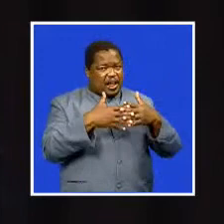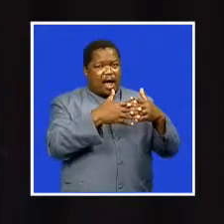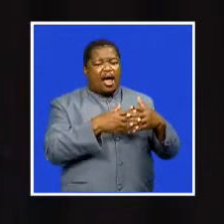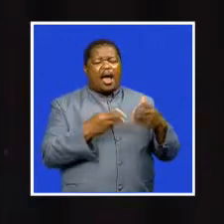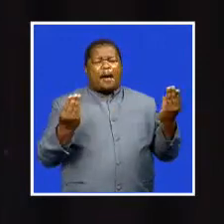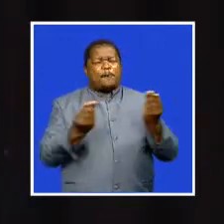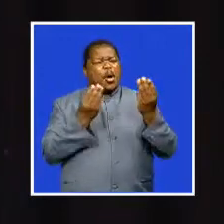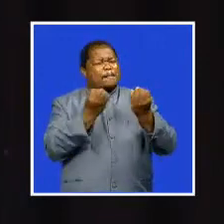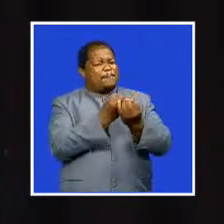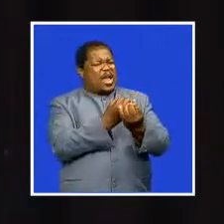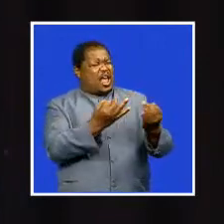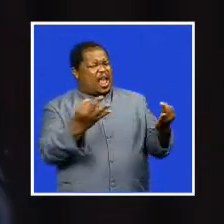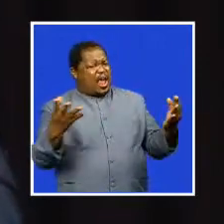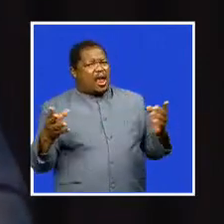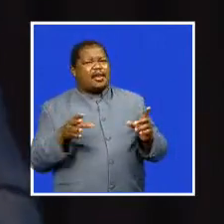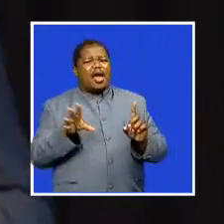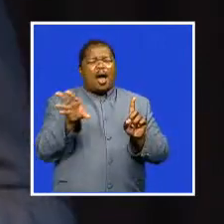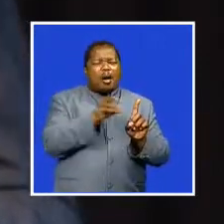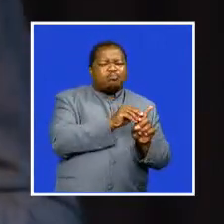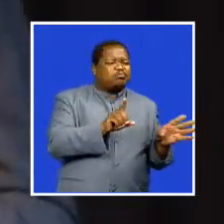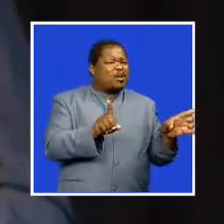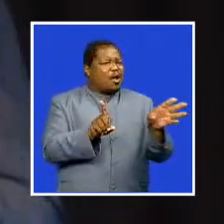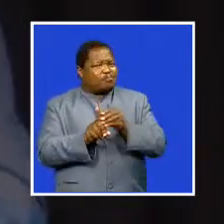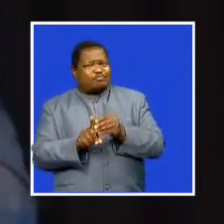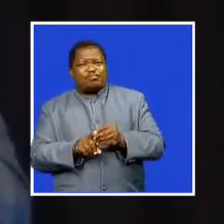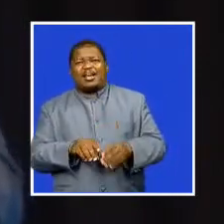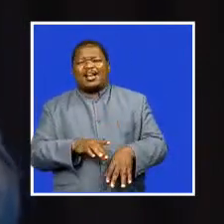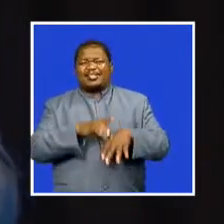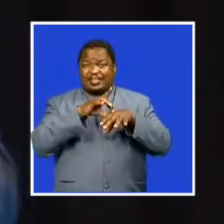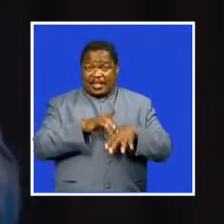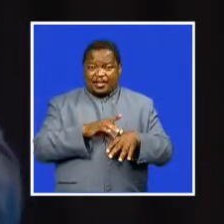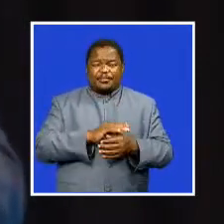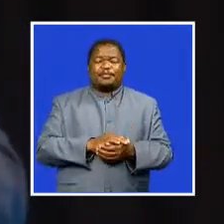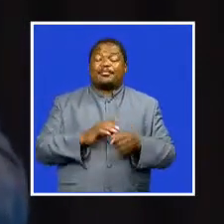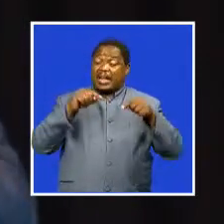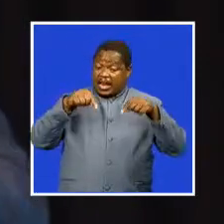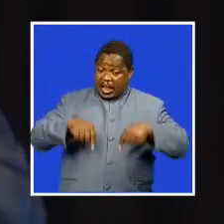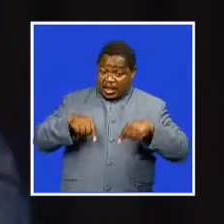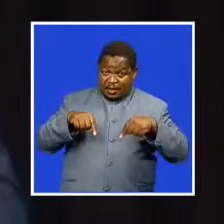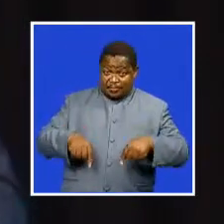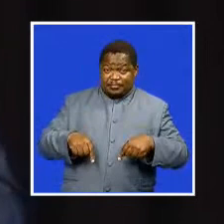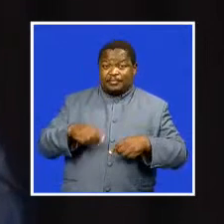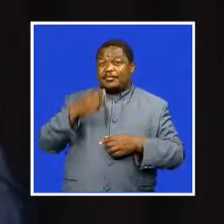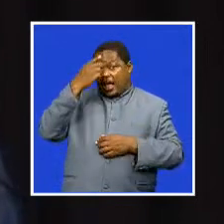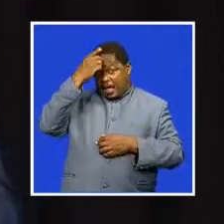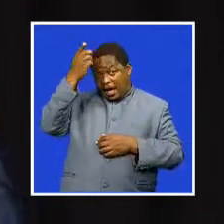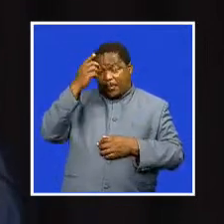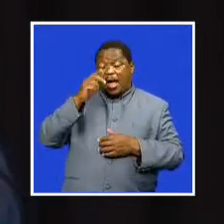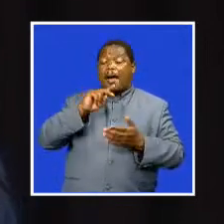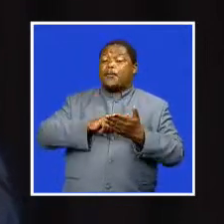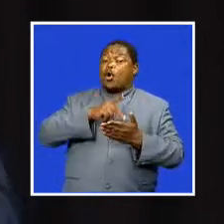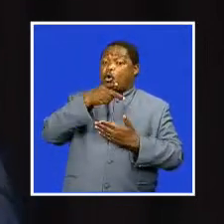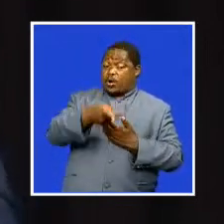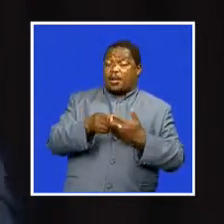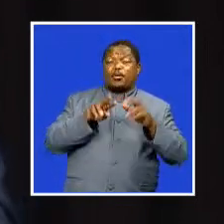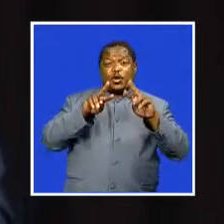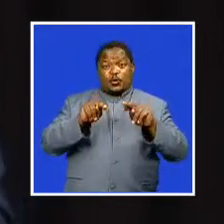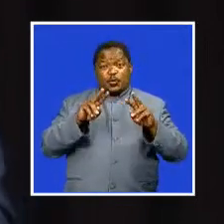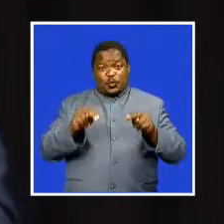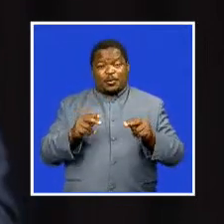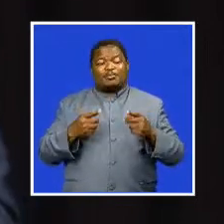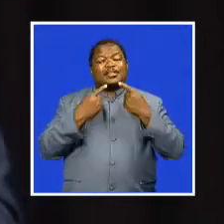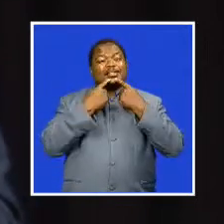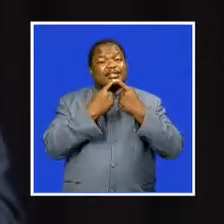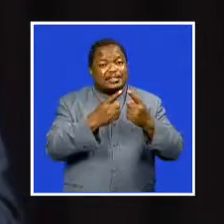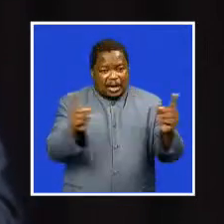namuhla lo ulumende wembube wethula nje lolo hlelo lolo bekunene lokho kuthi asemukele lempilo